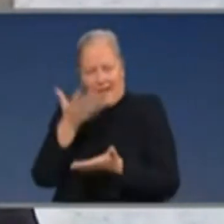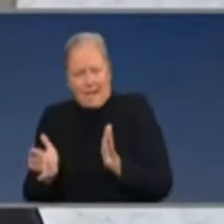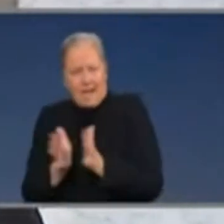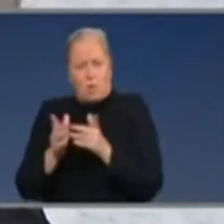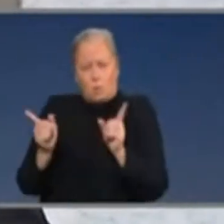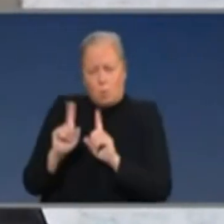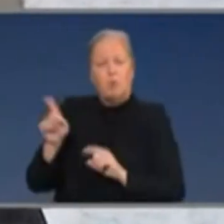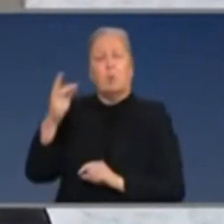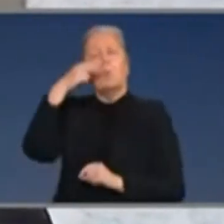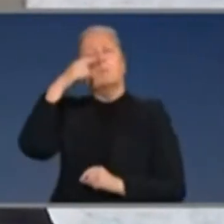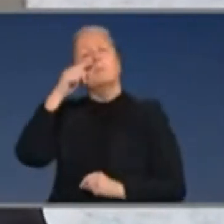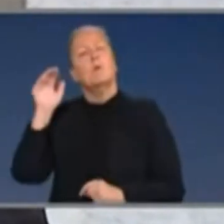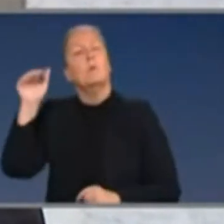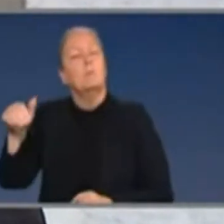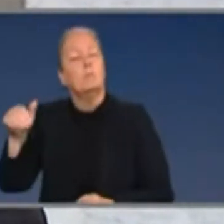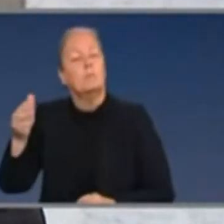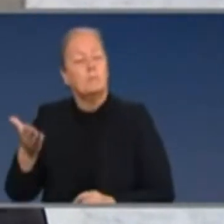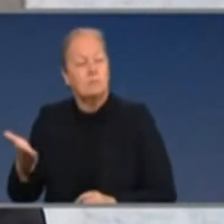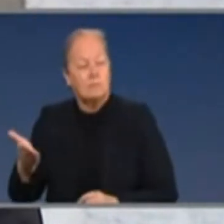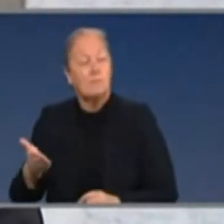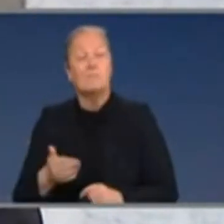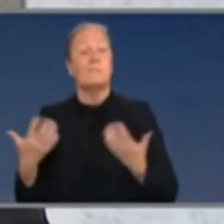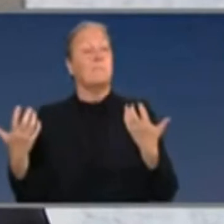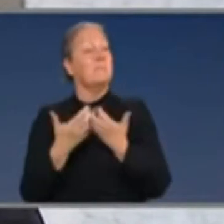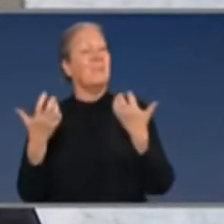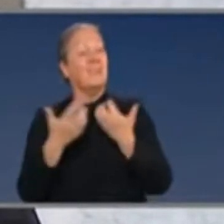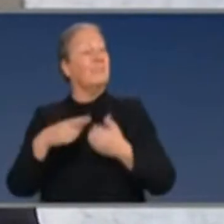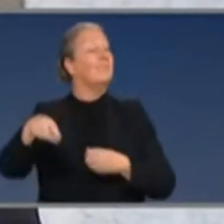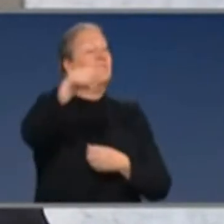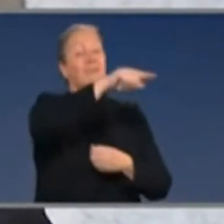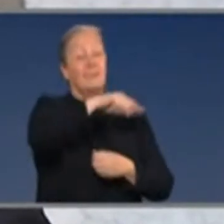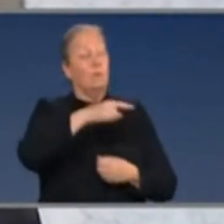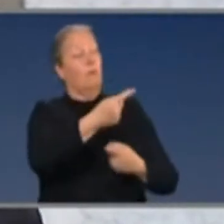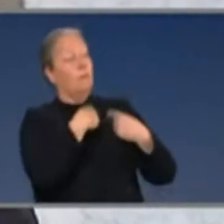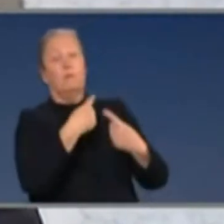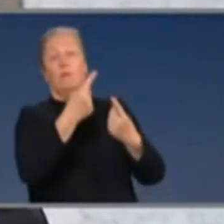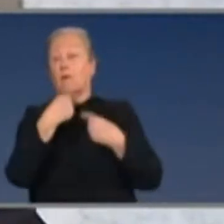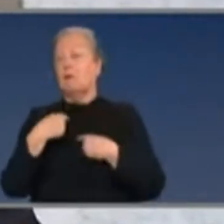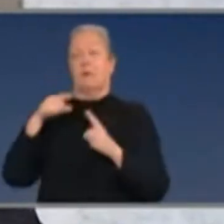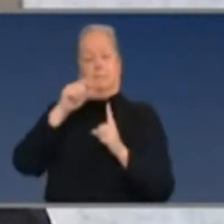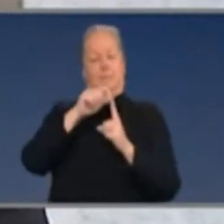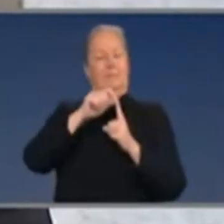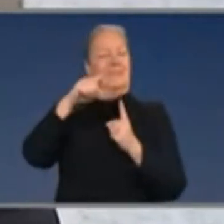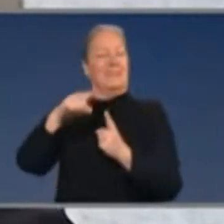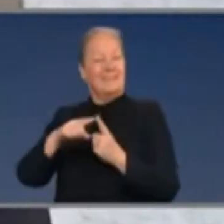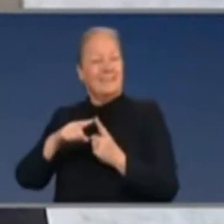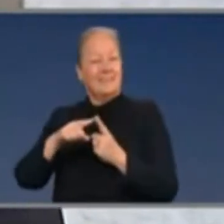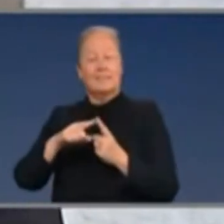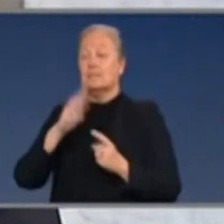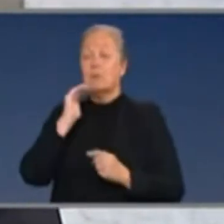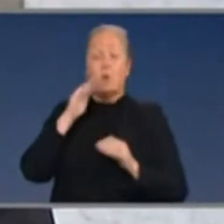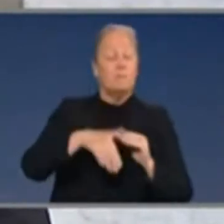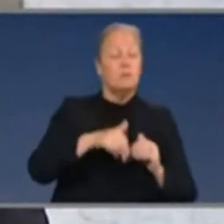care facilities. There's been far too much anecdotal evidence that we've been receiving of PPE, despite the